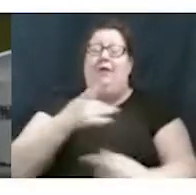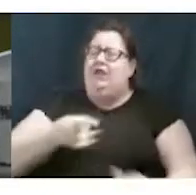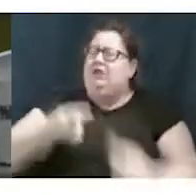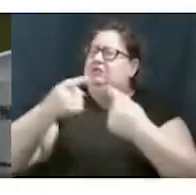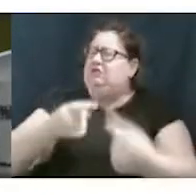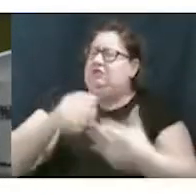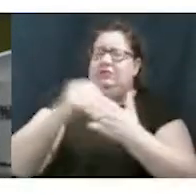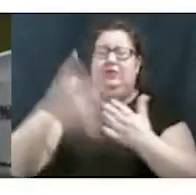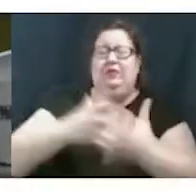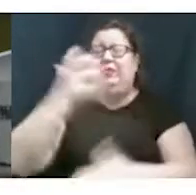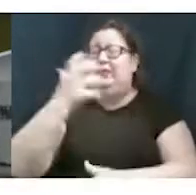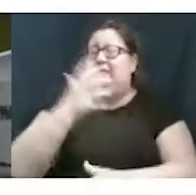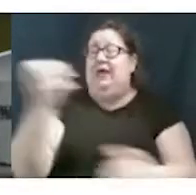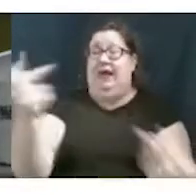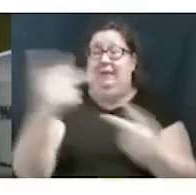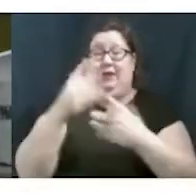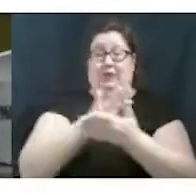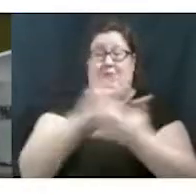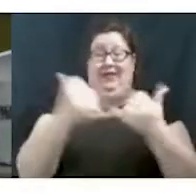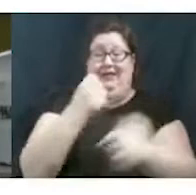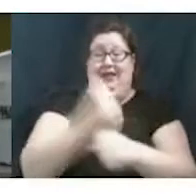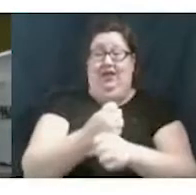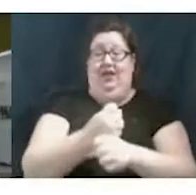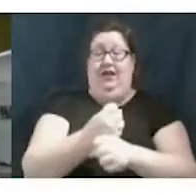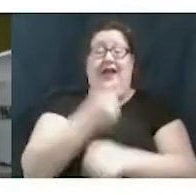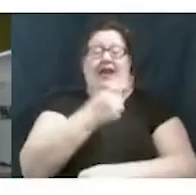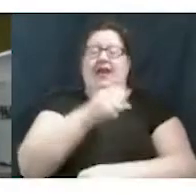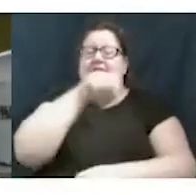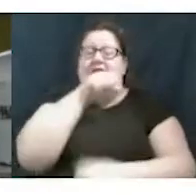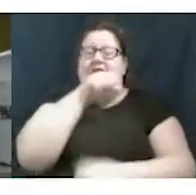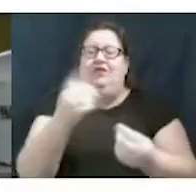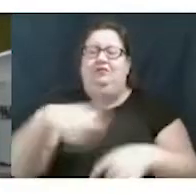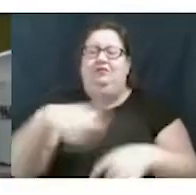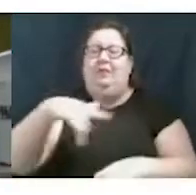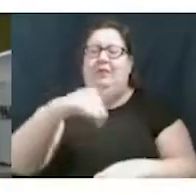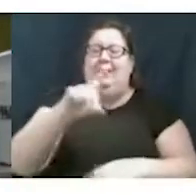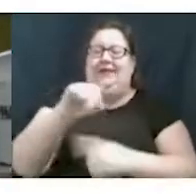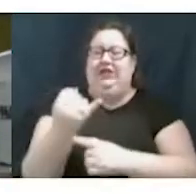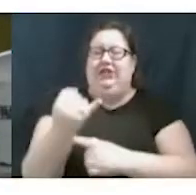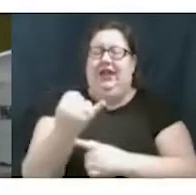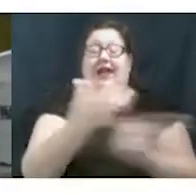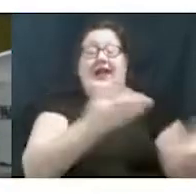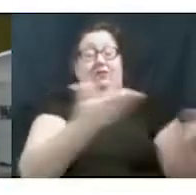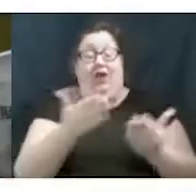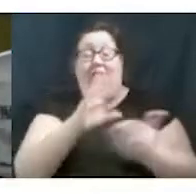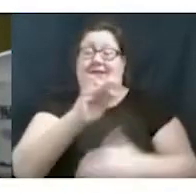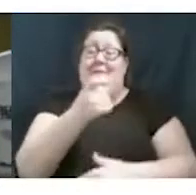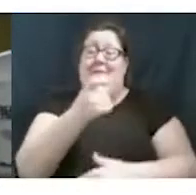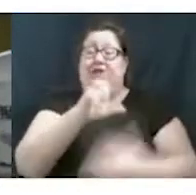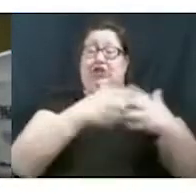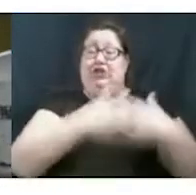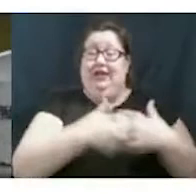back to school this year, loved to DJ. He came in, he brought his mixer, set it up, he did a demo